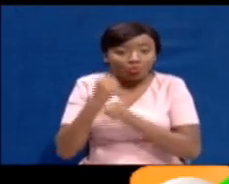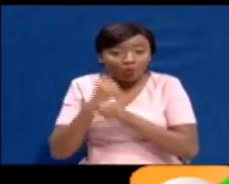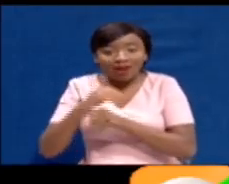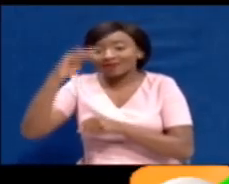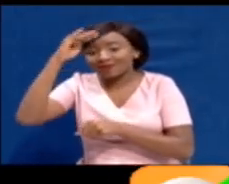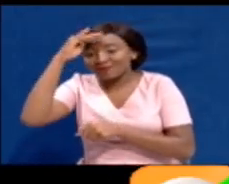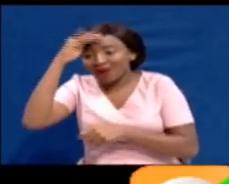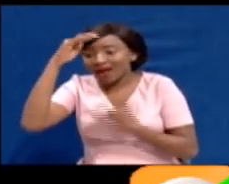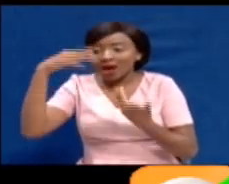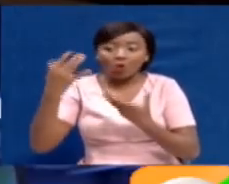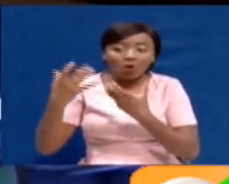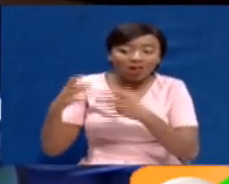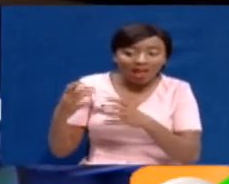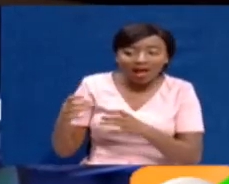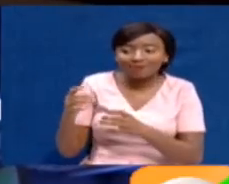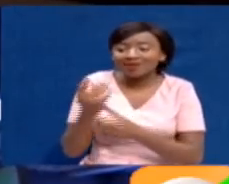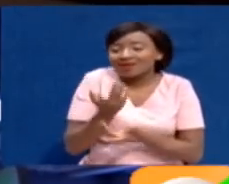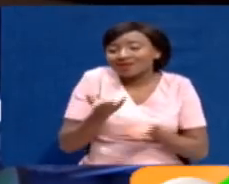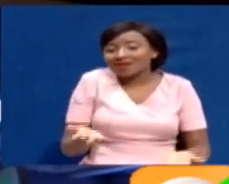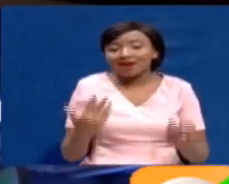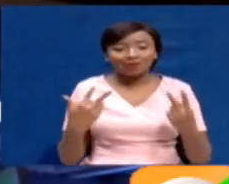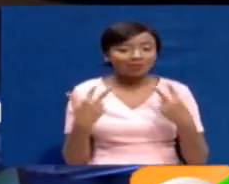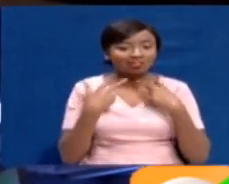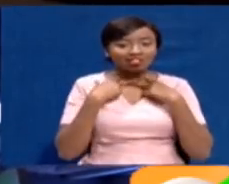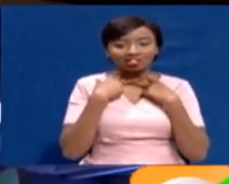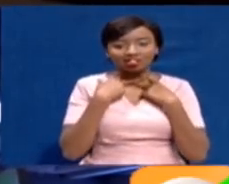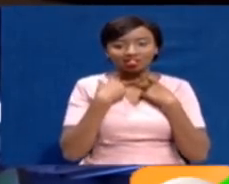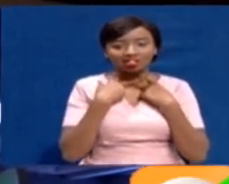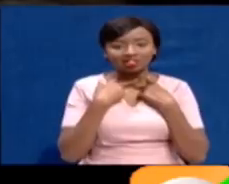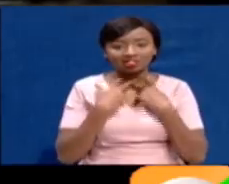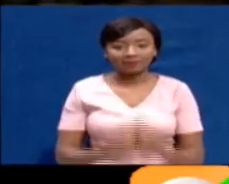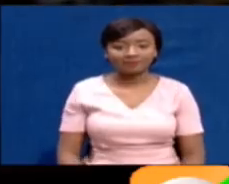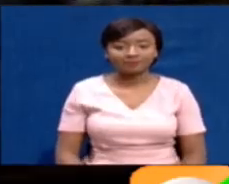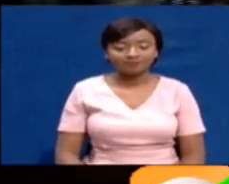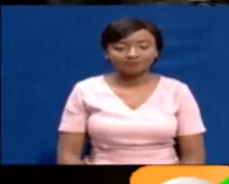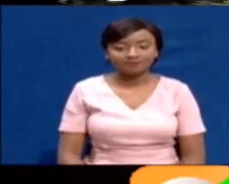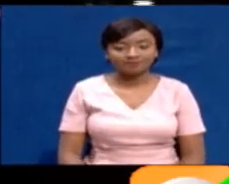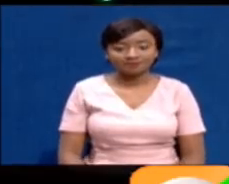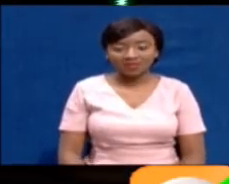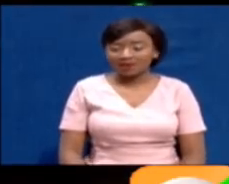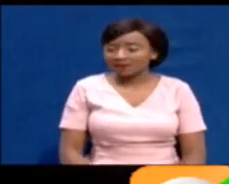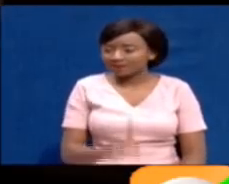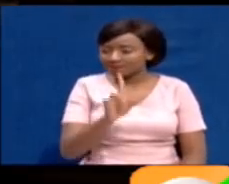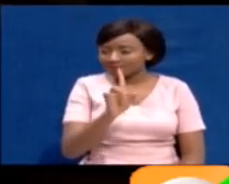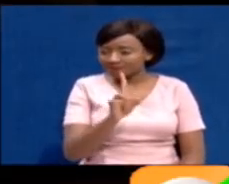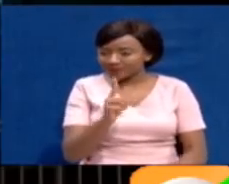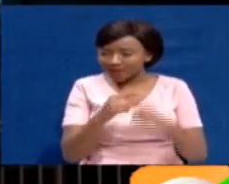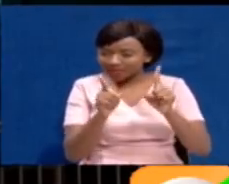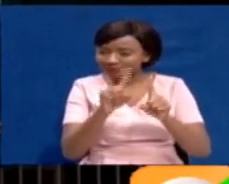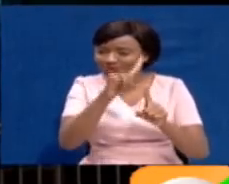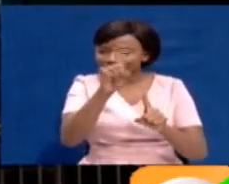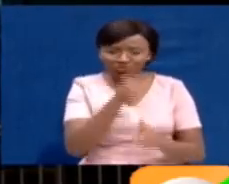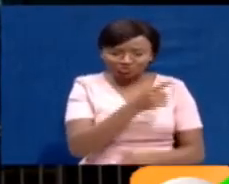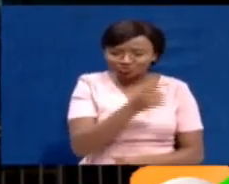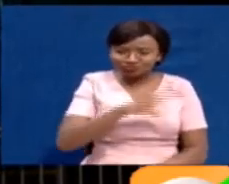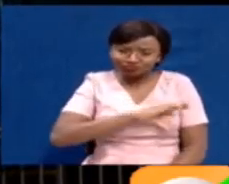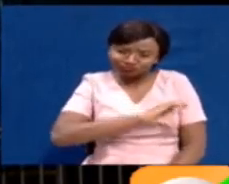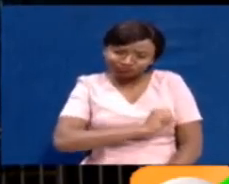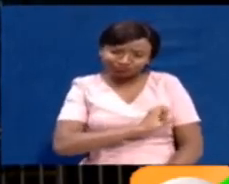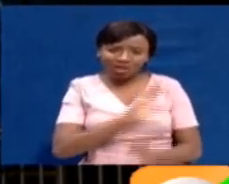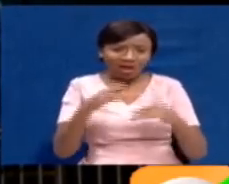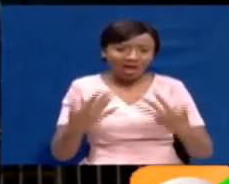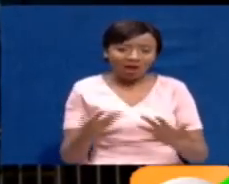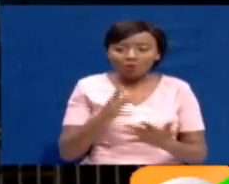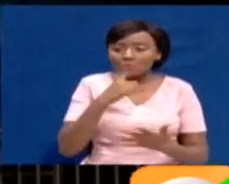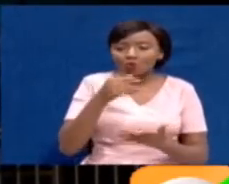and clubs, and many others are facing hard economic times. But just how are they surviving? Who is paying